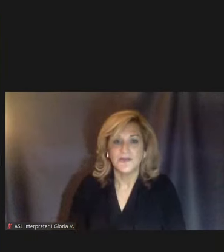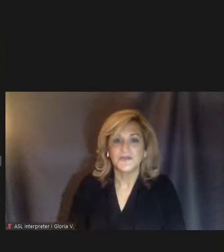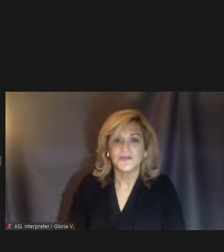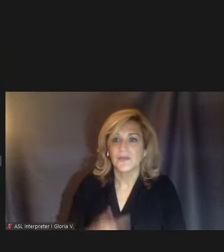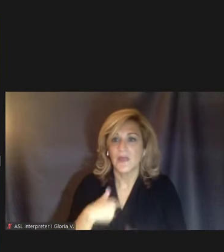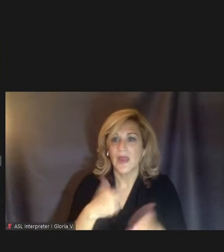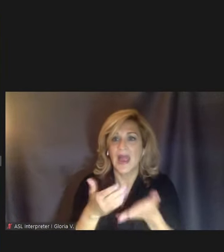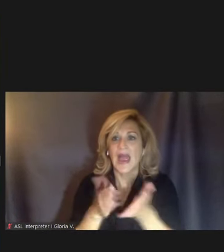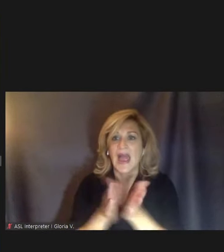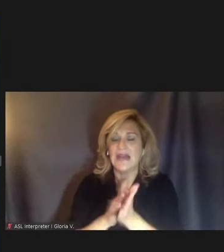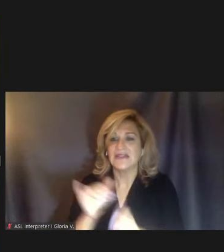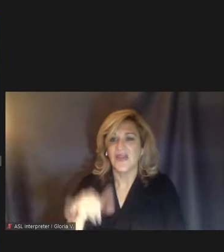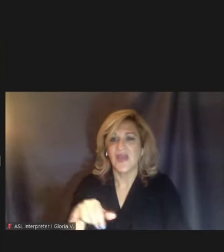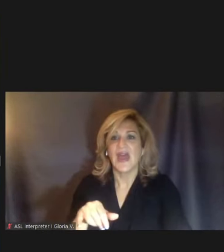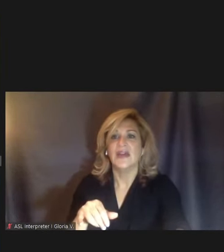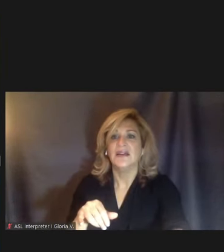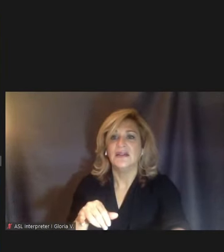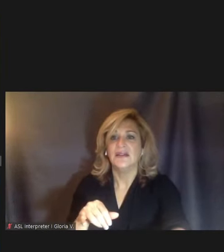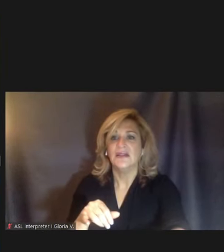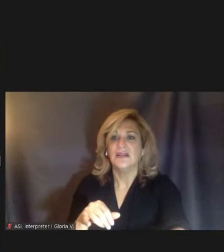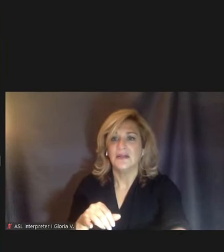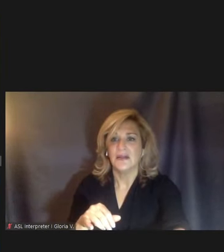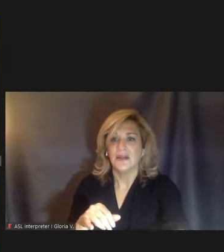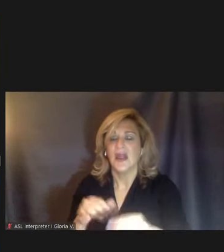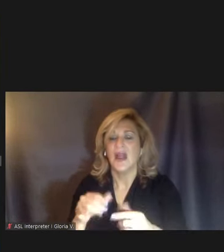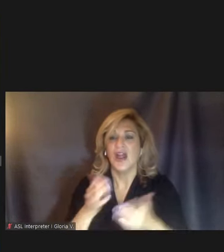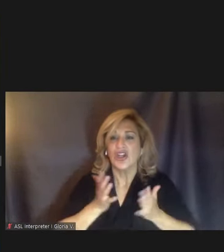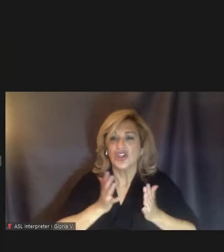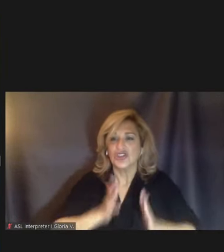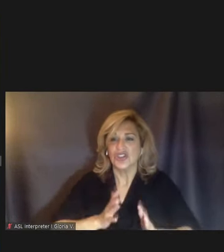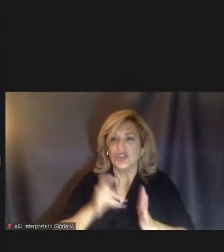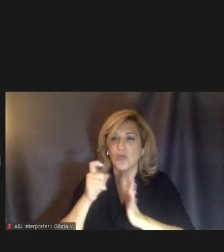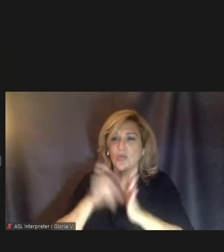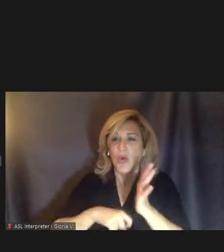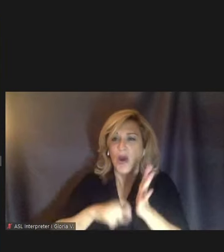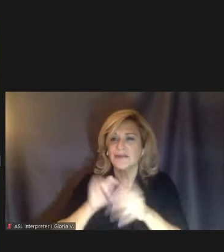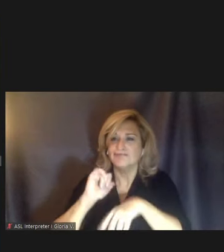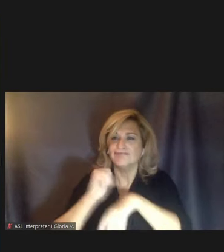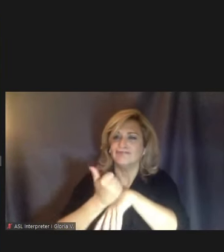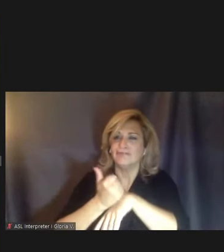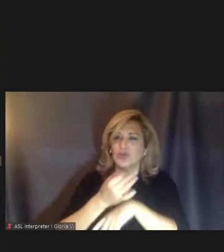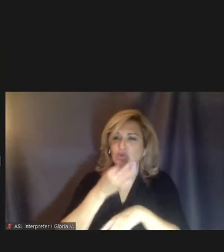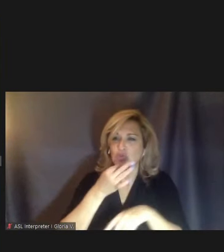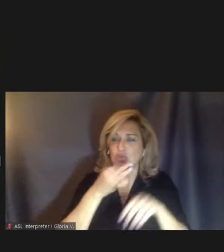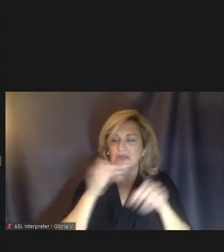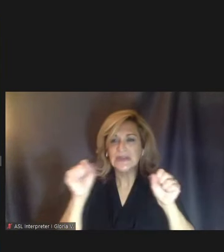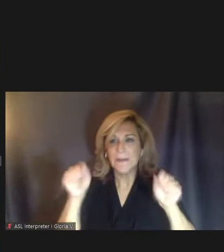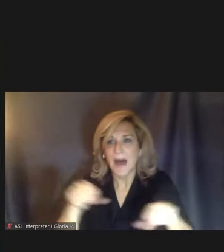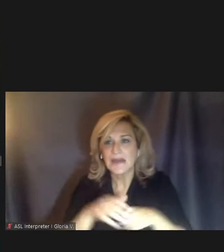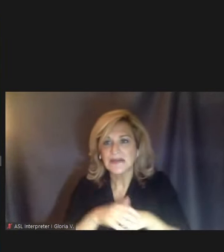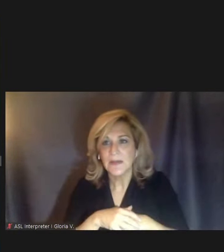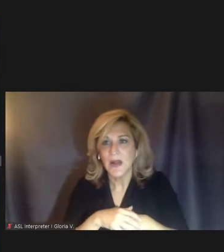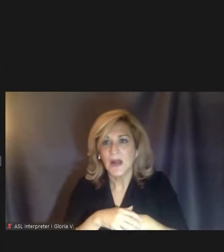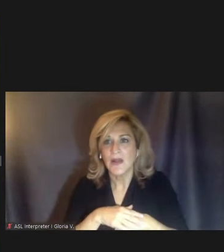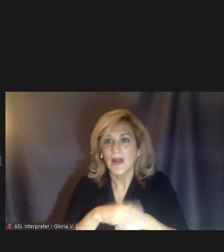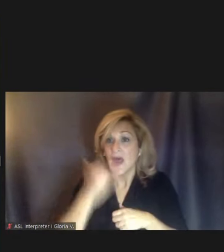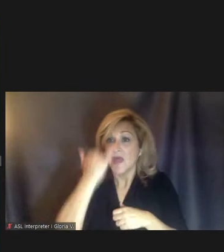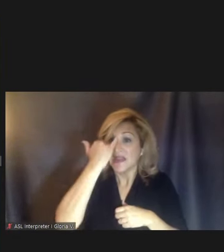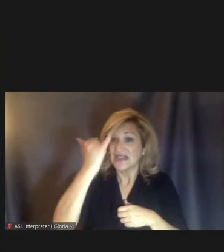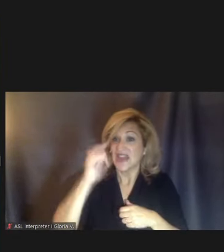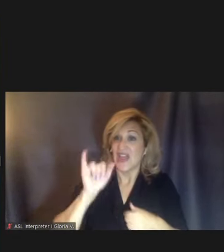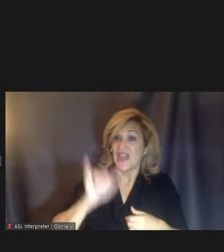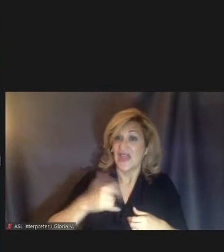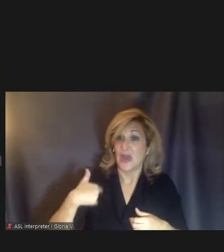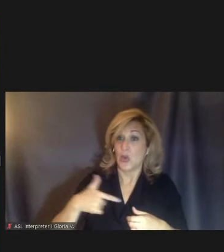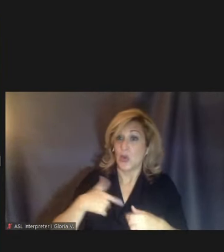that congestion pricing be implemented as soon as possible. The idea that we are